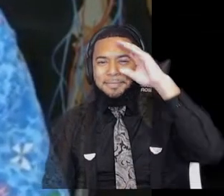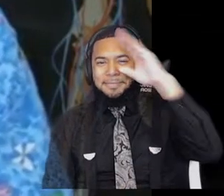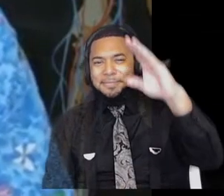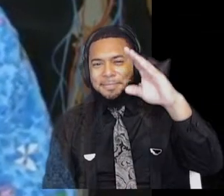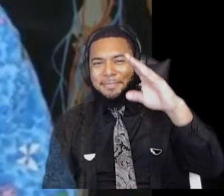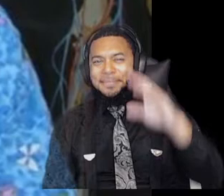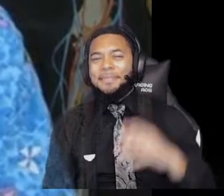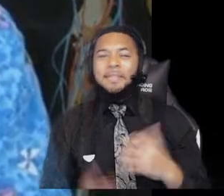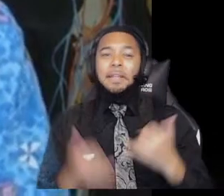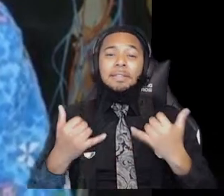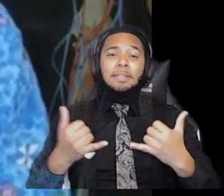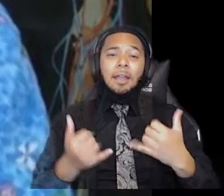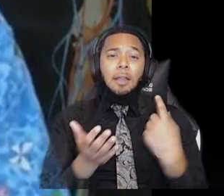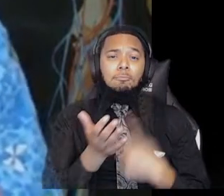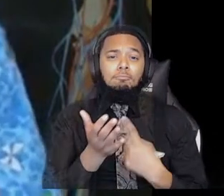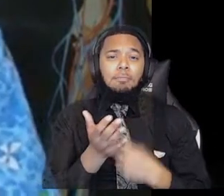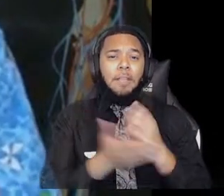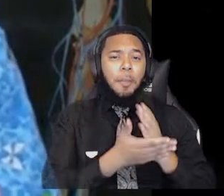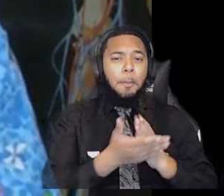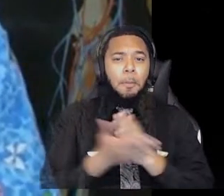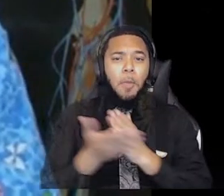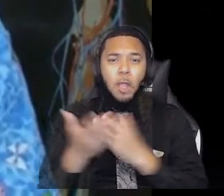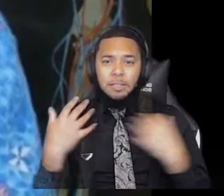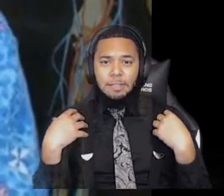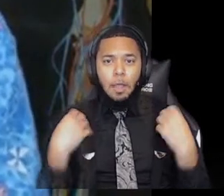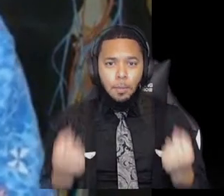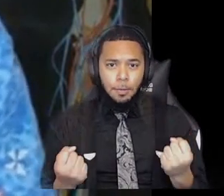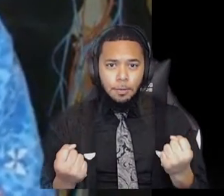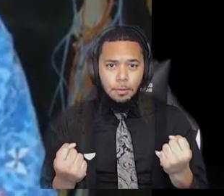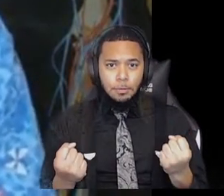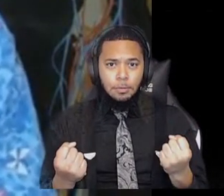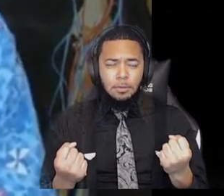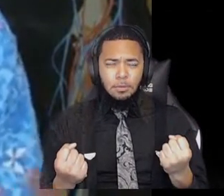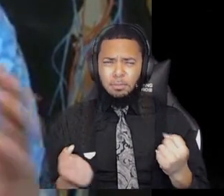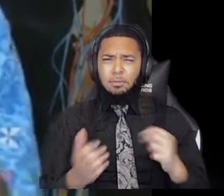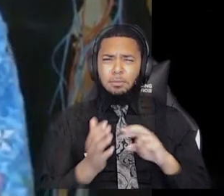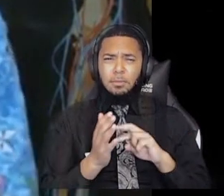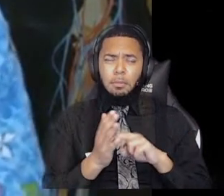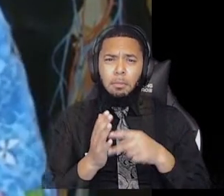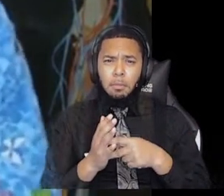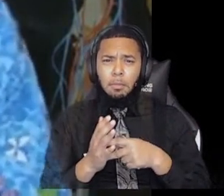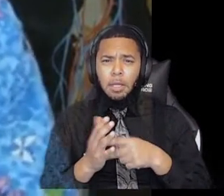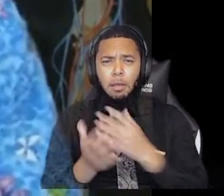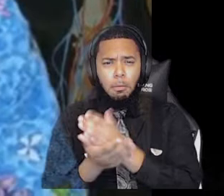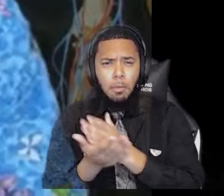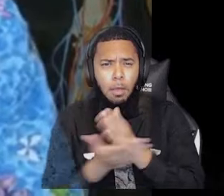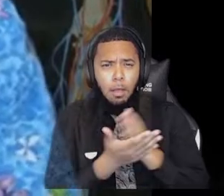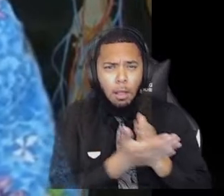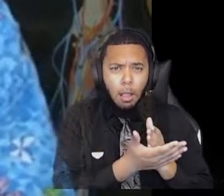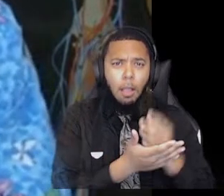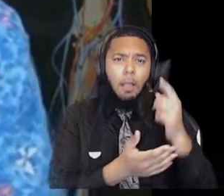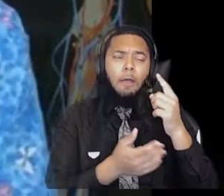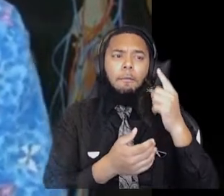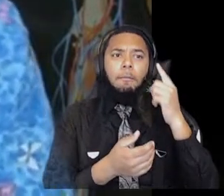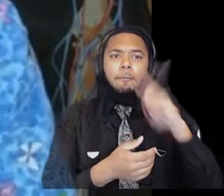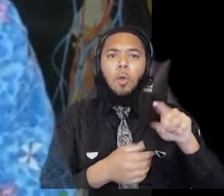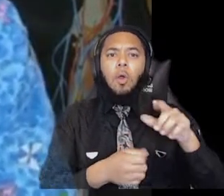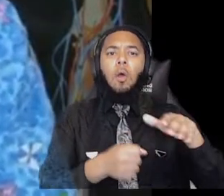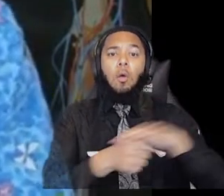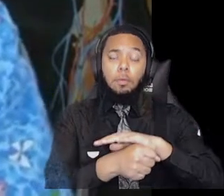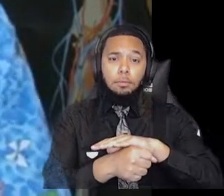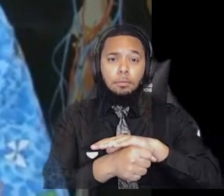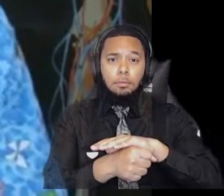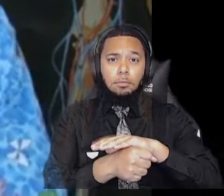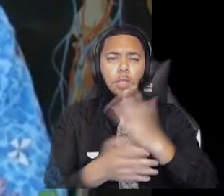Today, we're going to talk about components of health. Now, components are parts of that add to the whole, right? Imagine you're going to